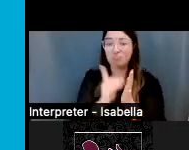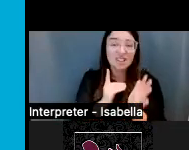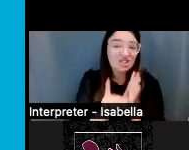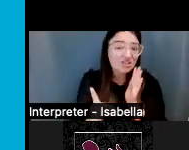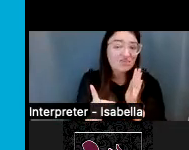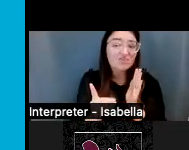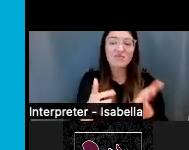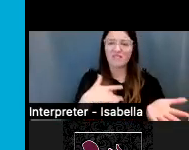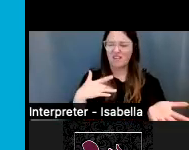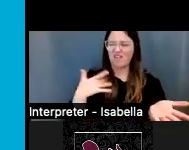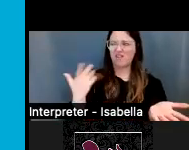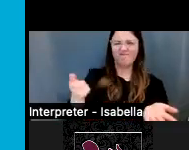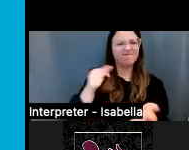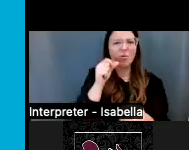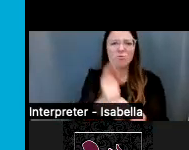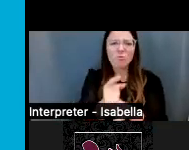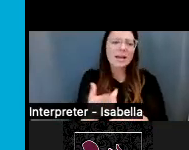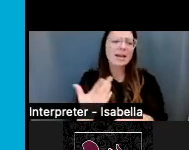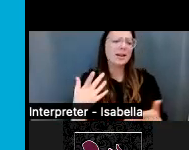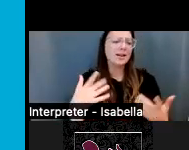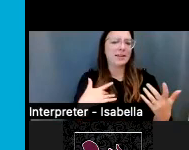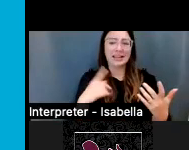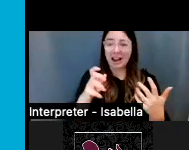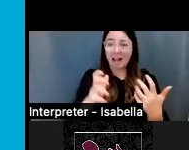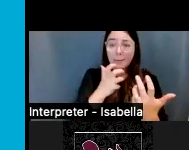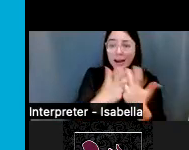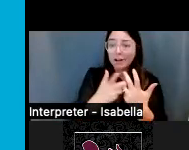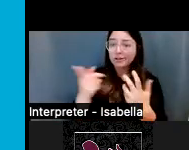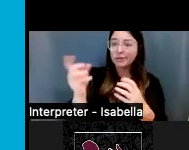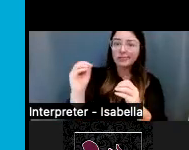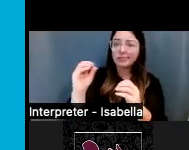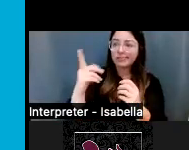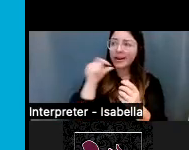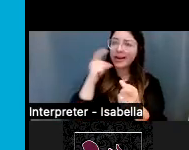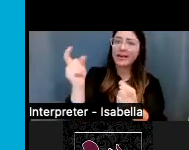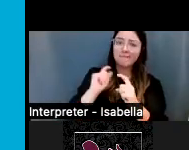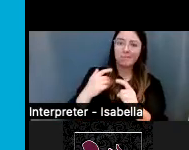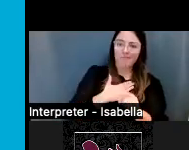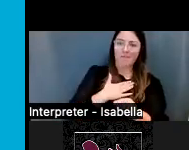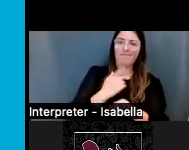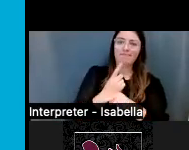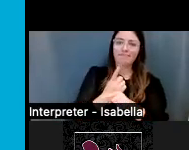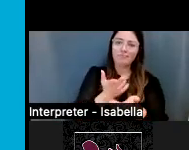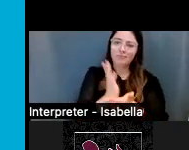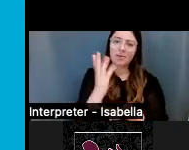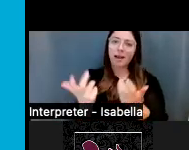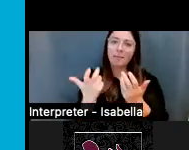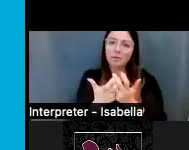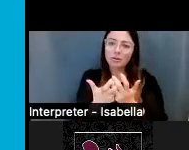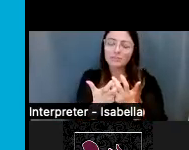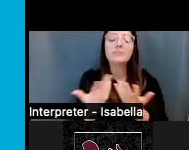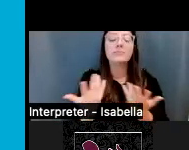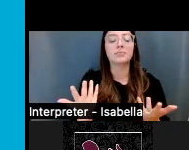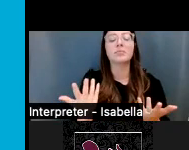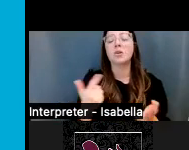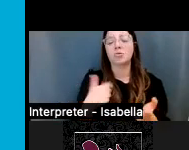be experiencing some discrimination, maybe you need an accommodation, you haven't been able to get one. You know, some good tips are to, first of